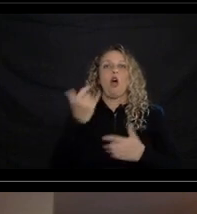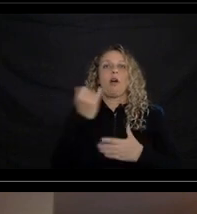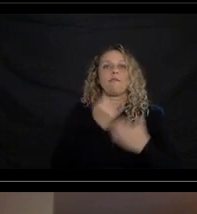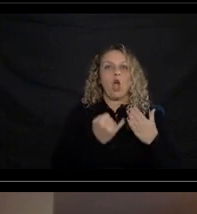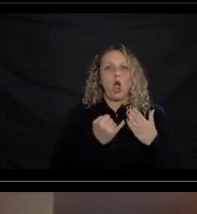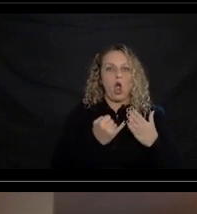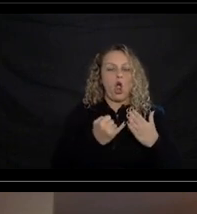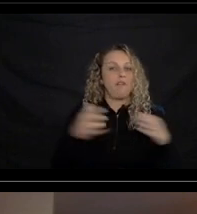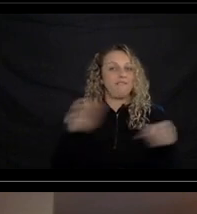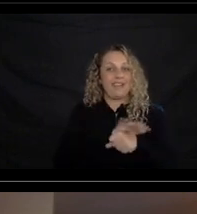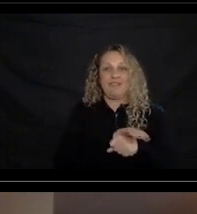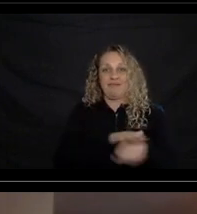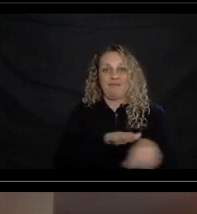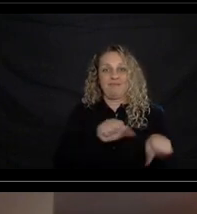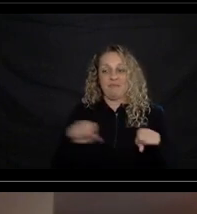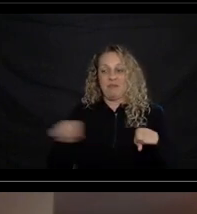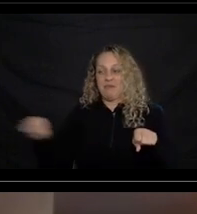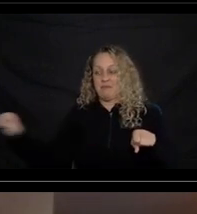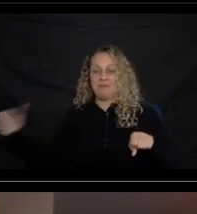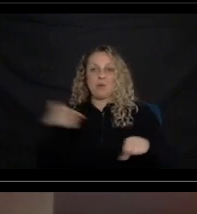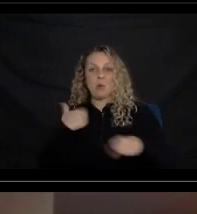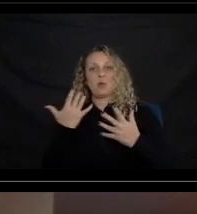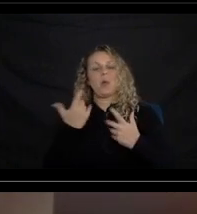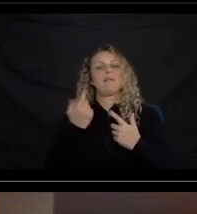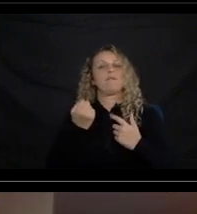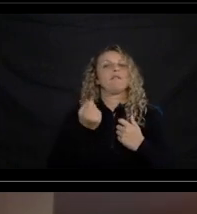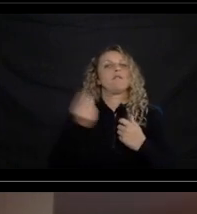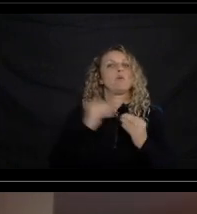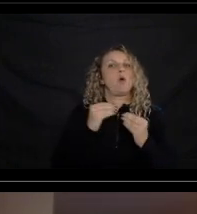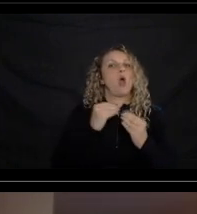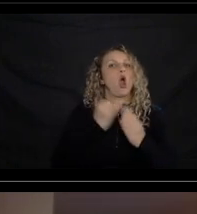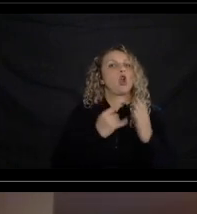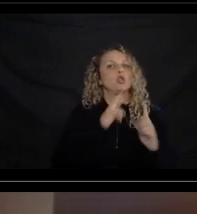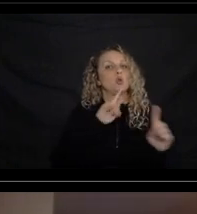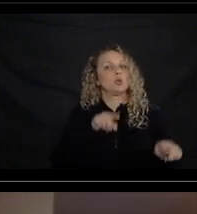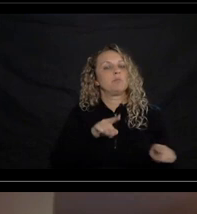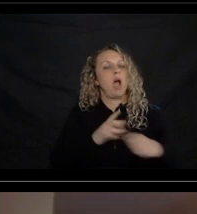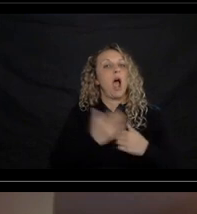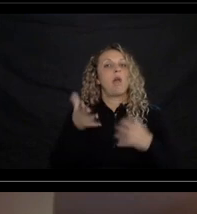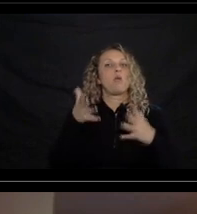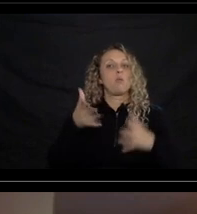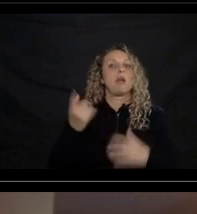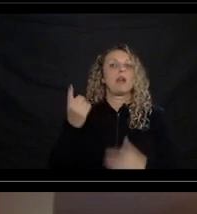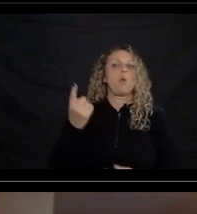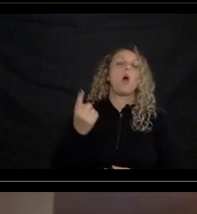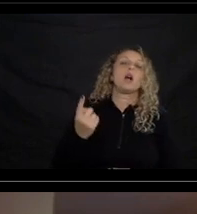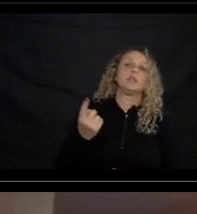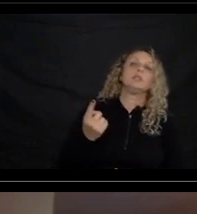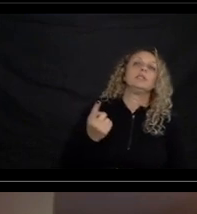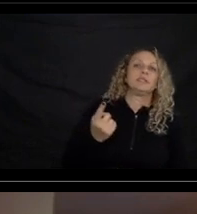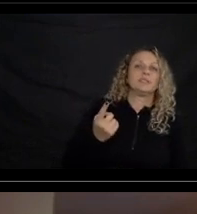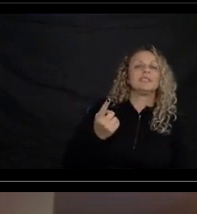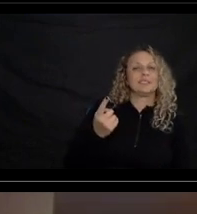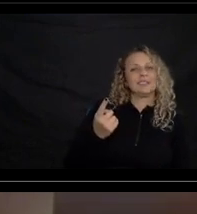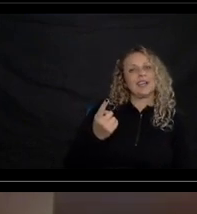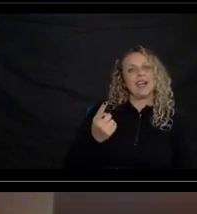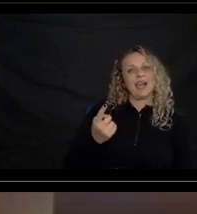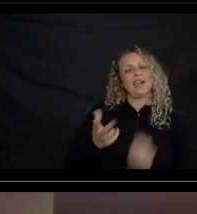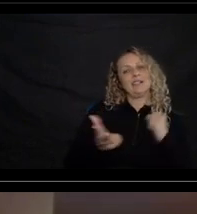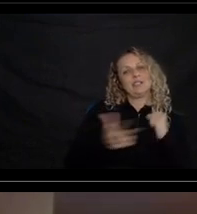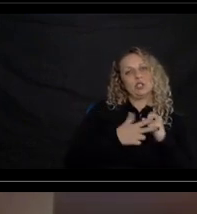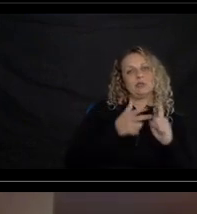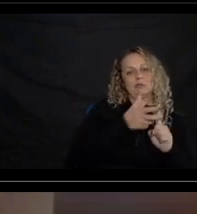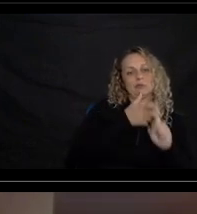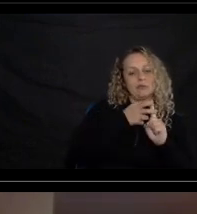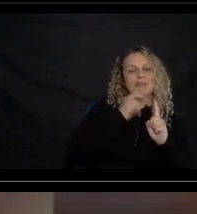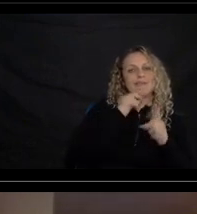pads filled, and we're just waiting for a few more artists to respond and the remaining ones. As far as securing artists for the